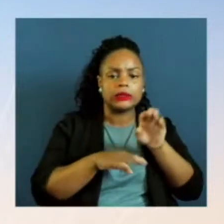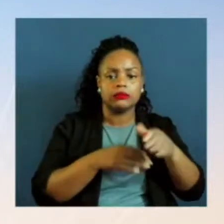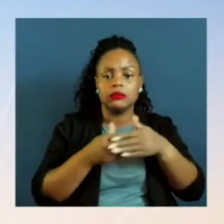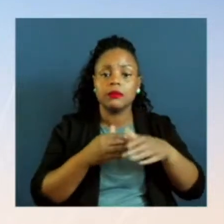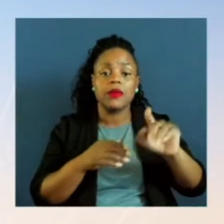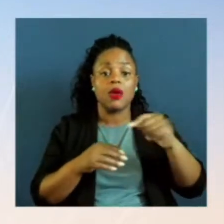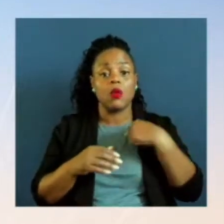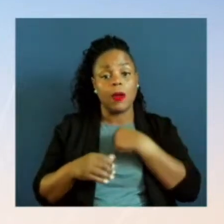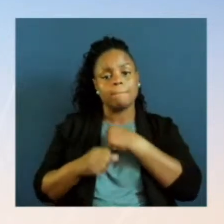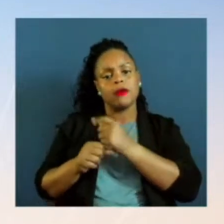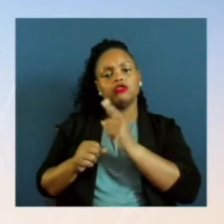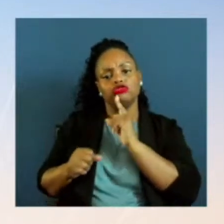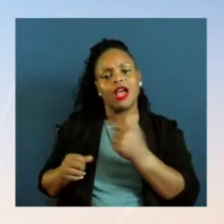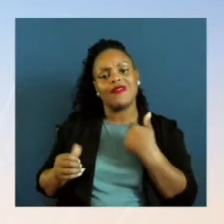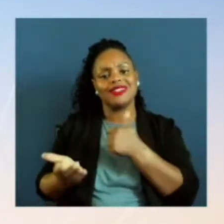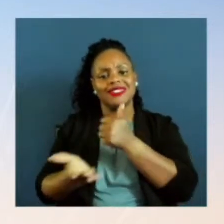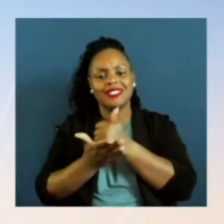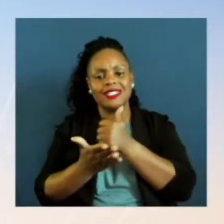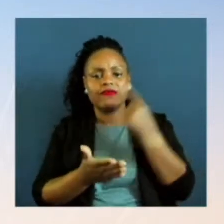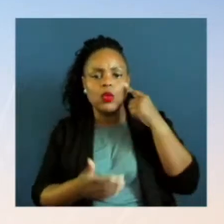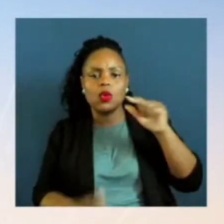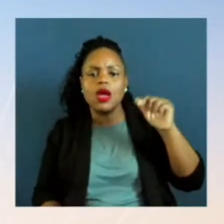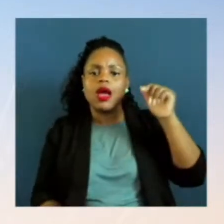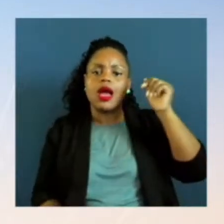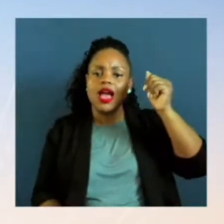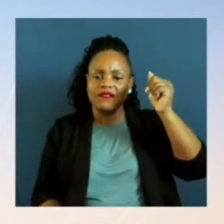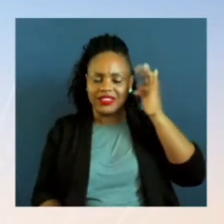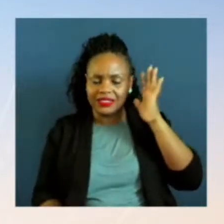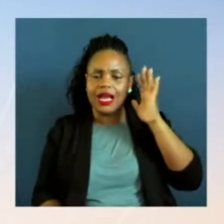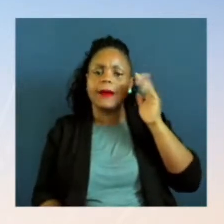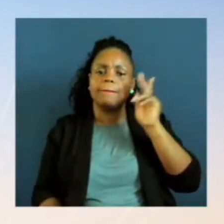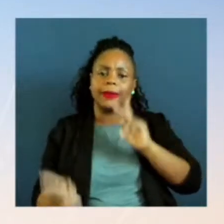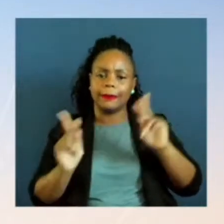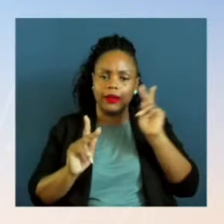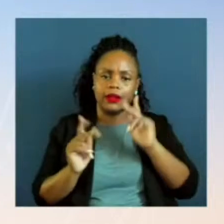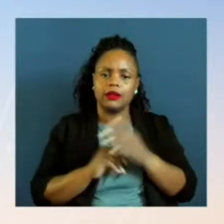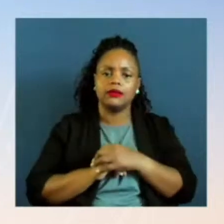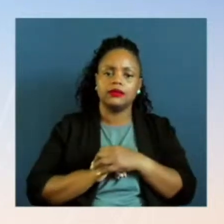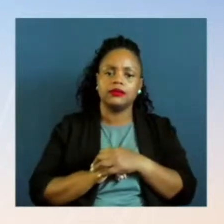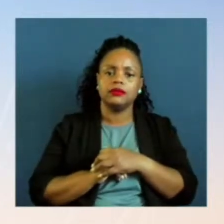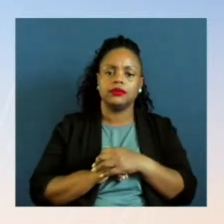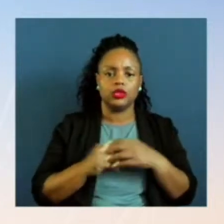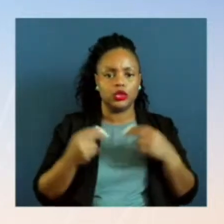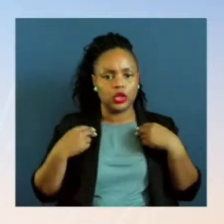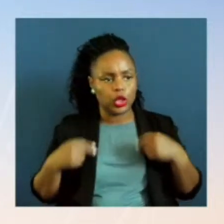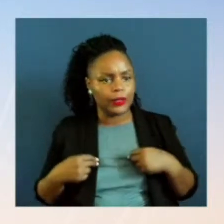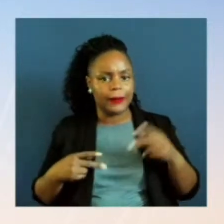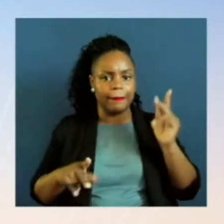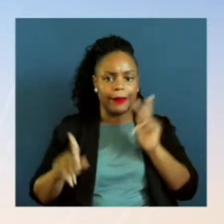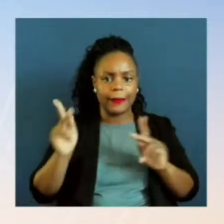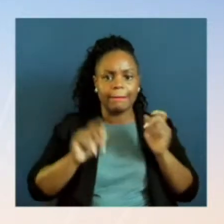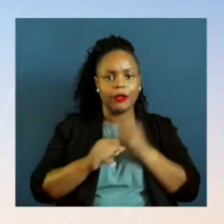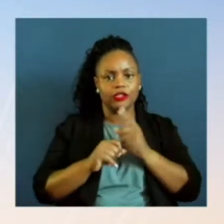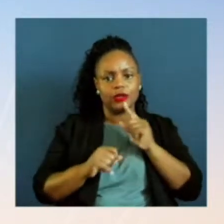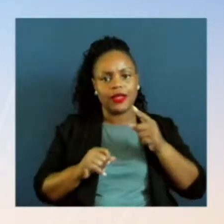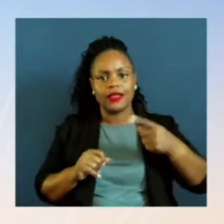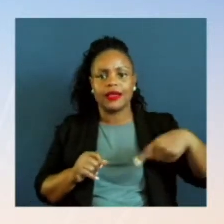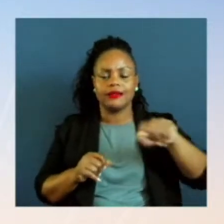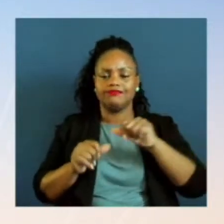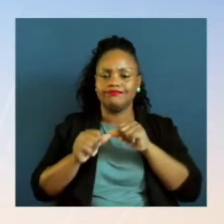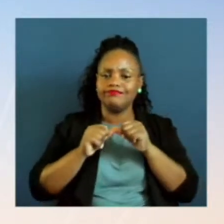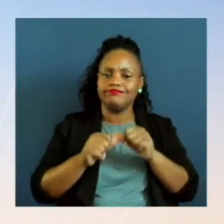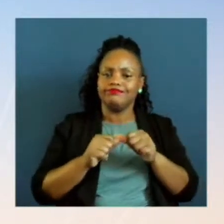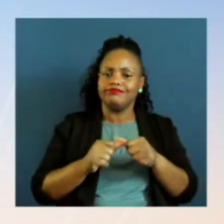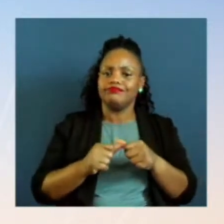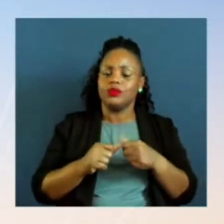people, humanitarian assistance and other assistance to keep them afloat and make sure they have, we provide that from the